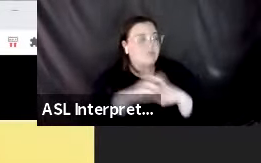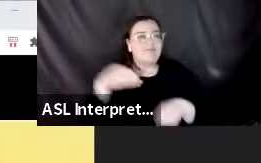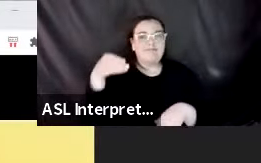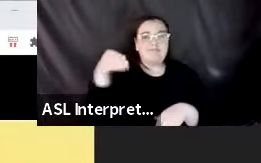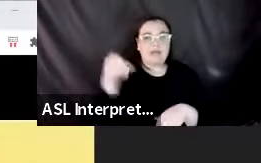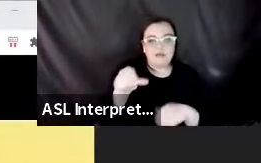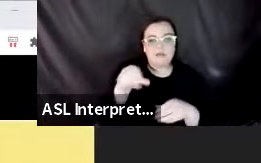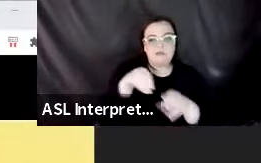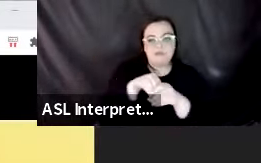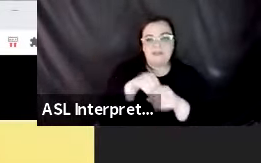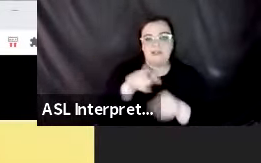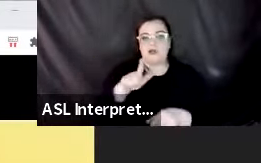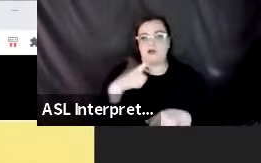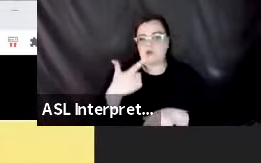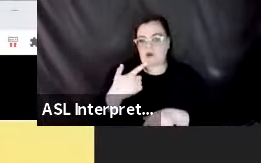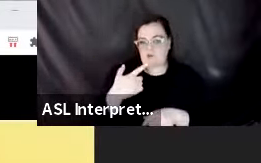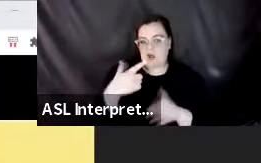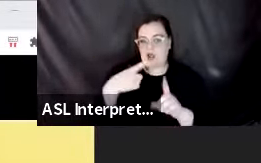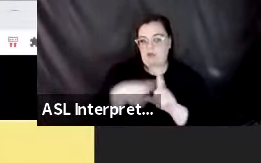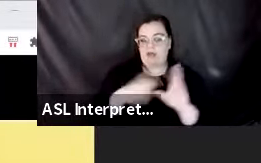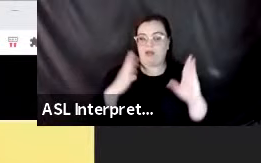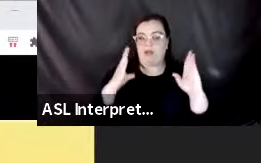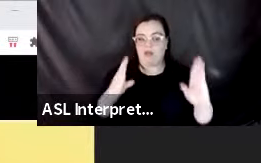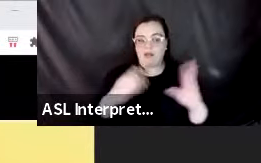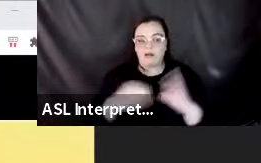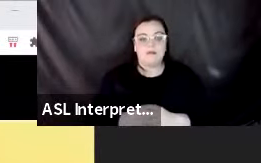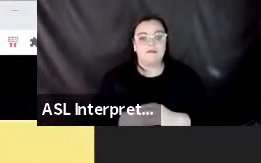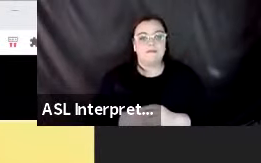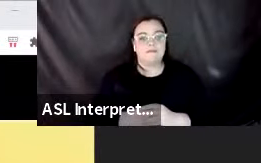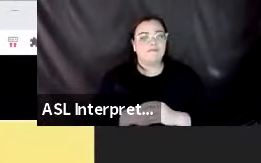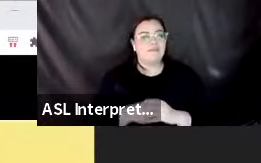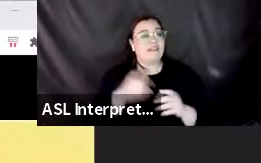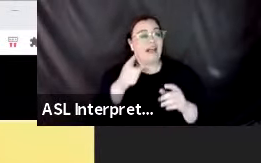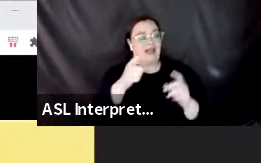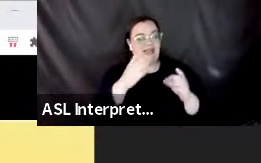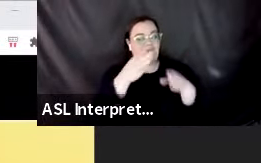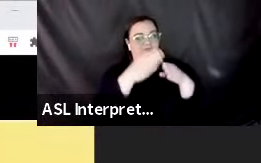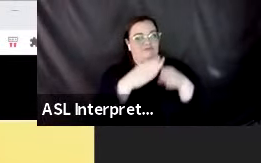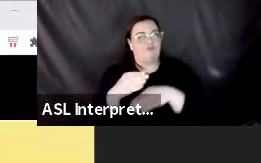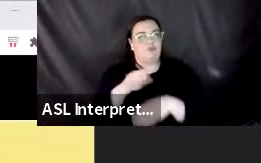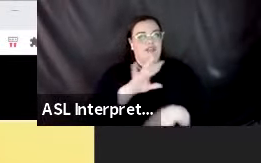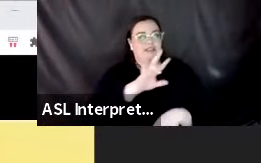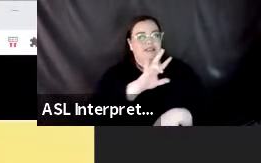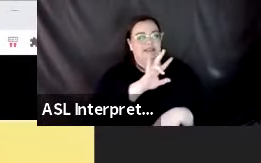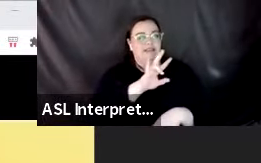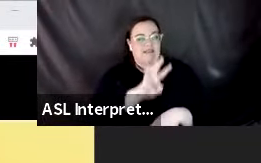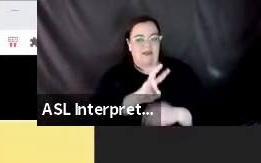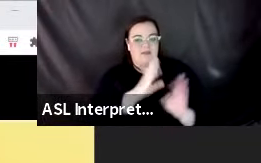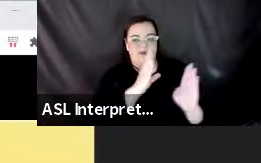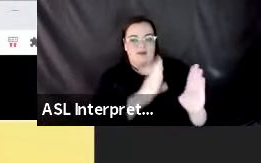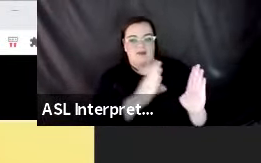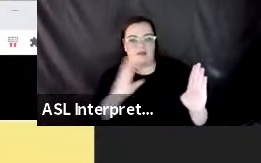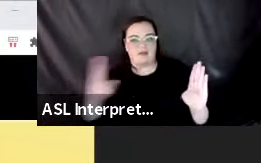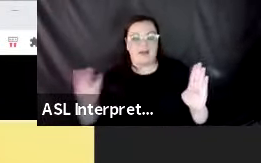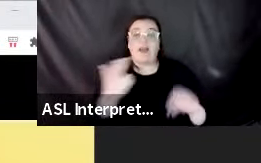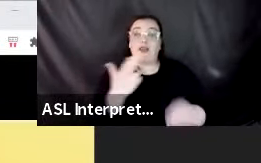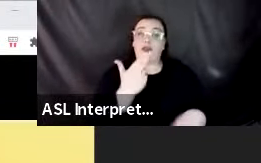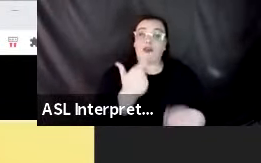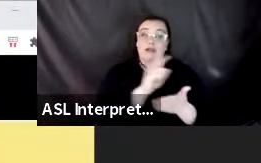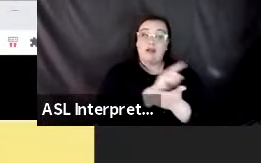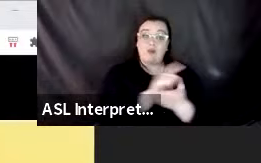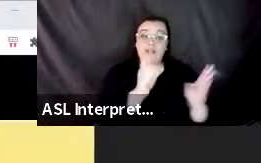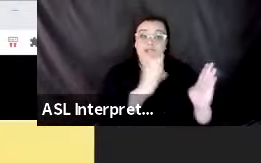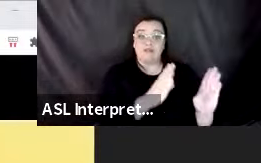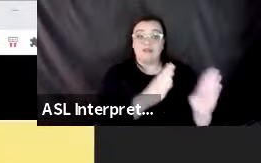7 13-week cycles, which each of the dashes on the line represent. Now, keep in mind that the holding fees are set at